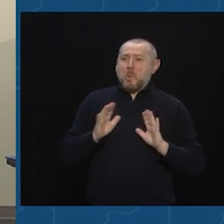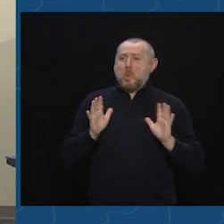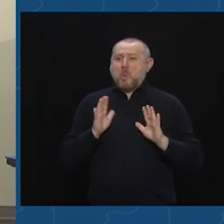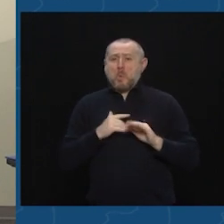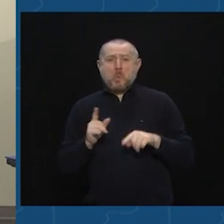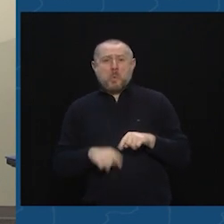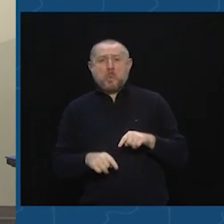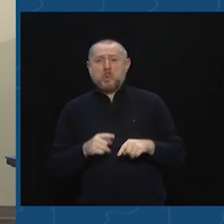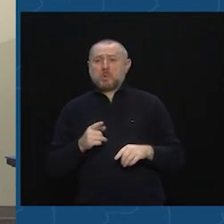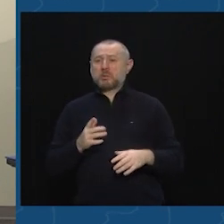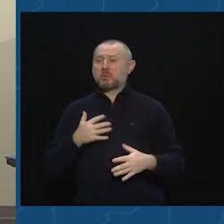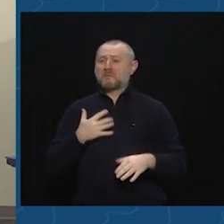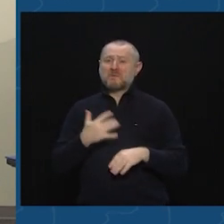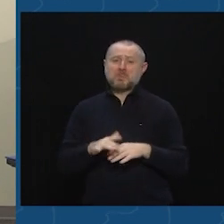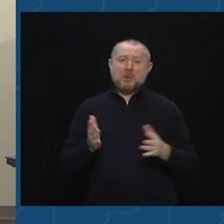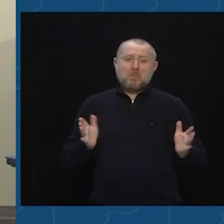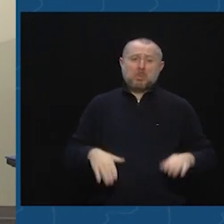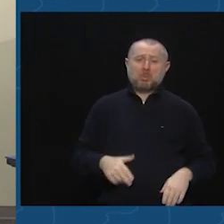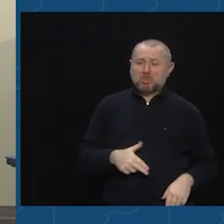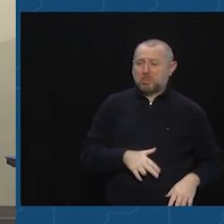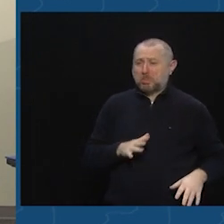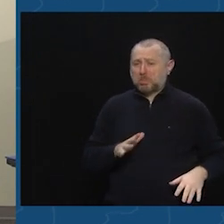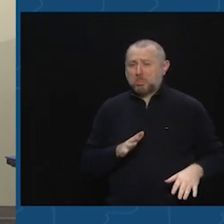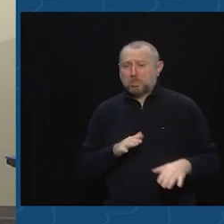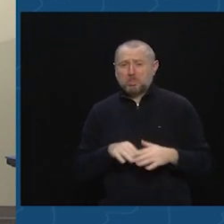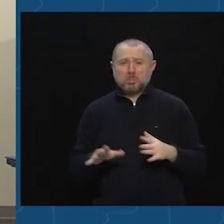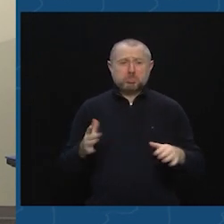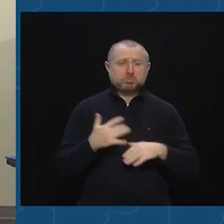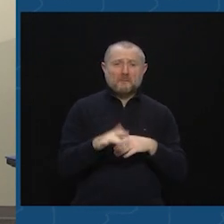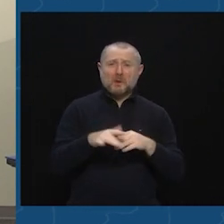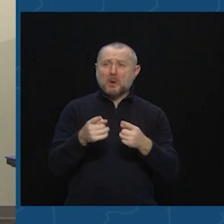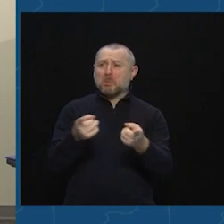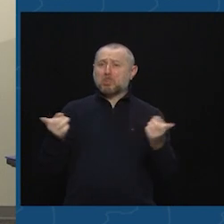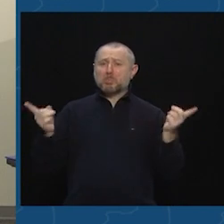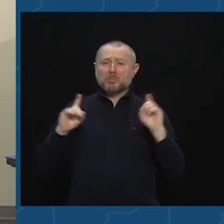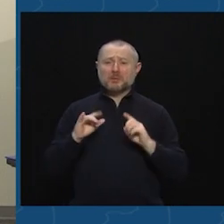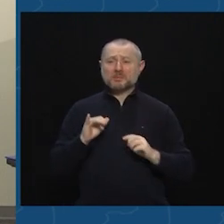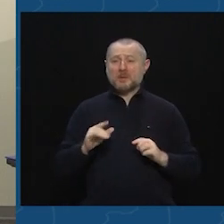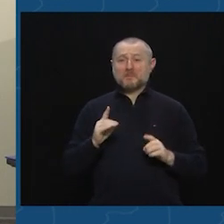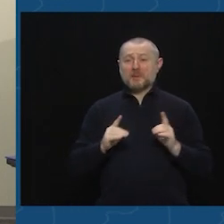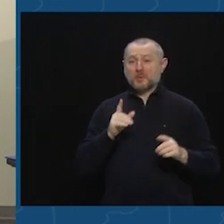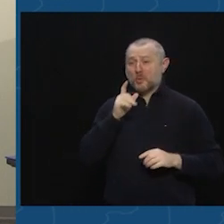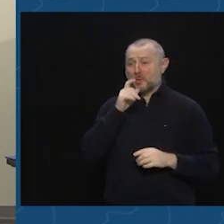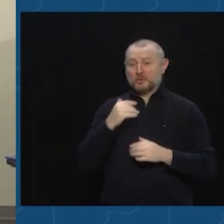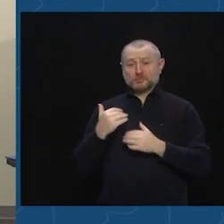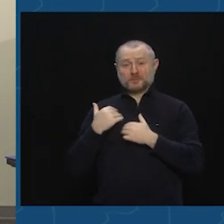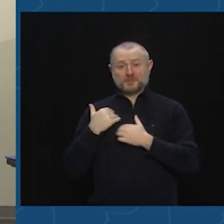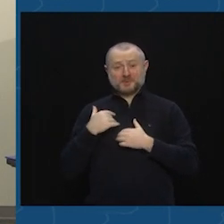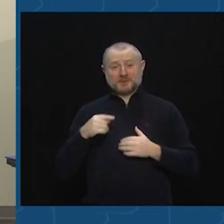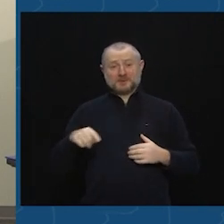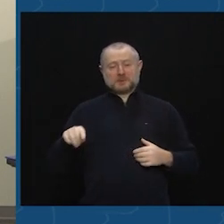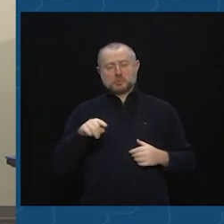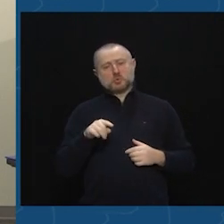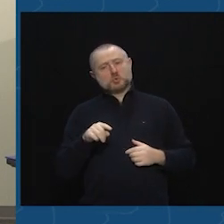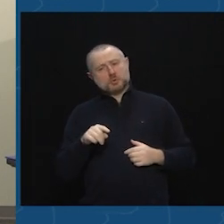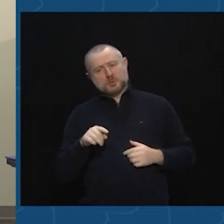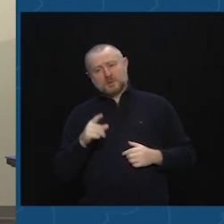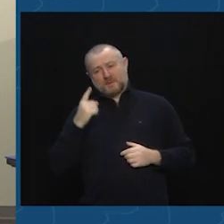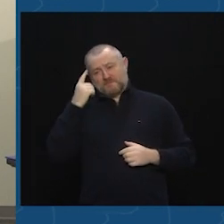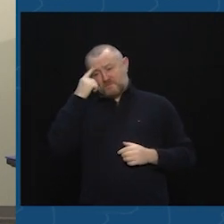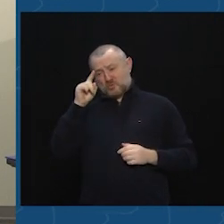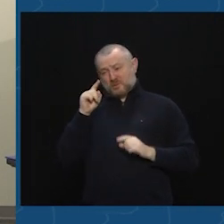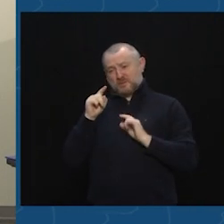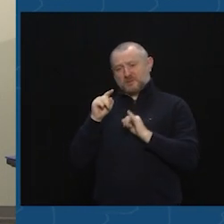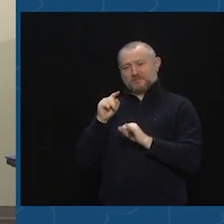of weapons, the individual who was responsible for taking the